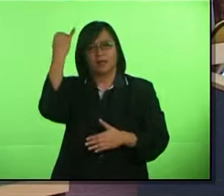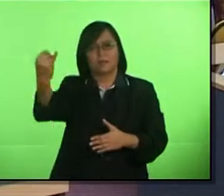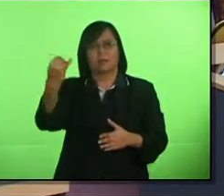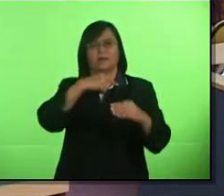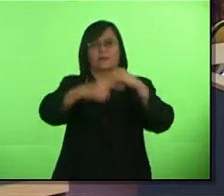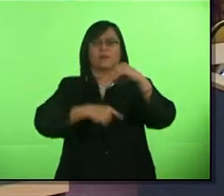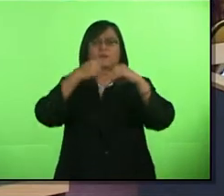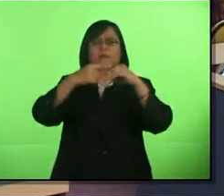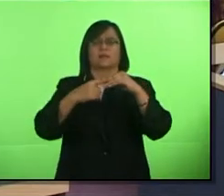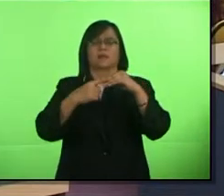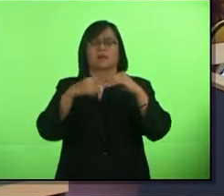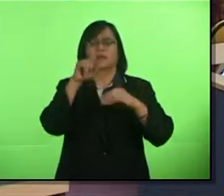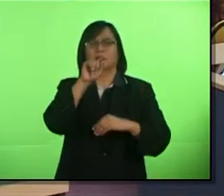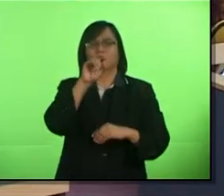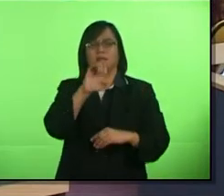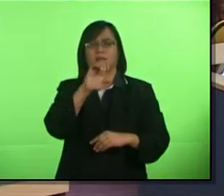of the text.